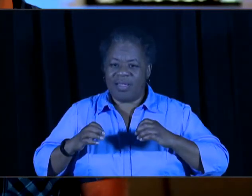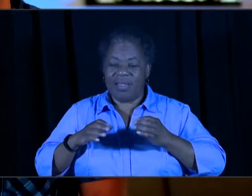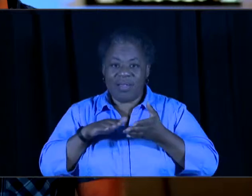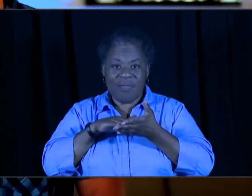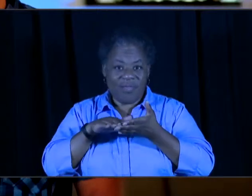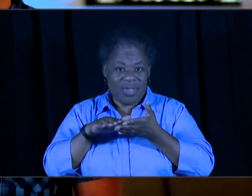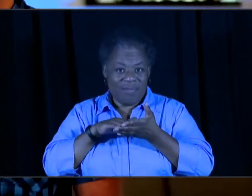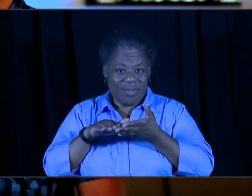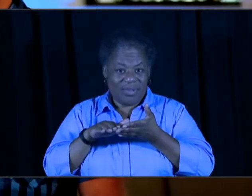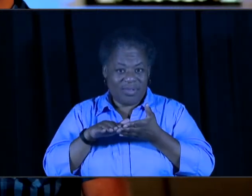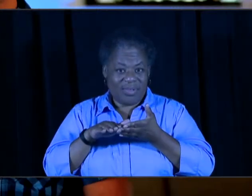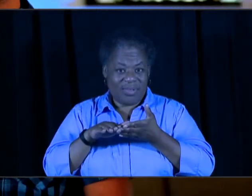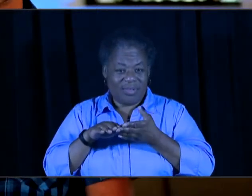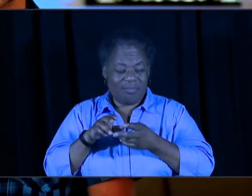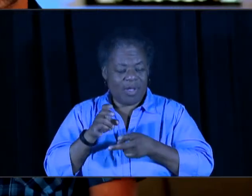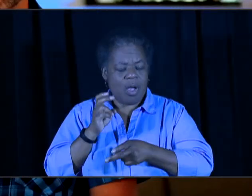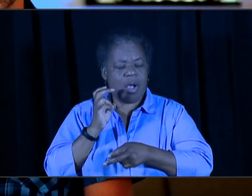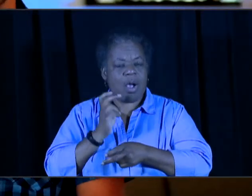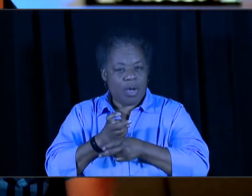Forgiveness is hard.